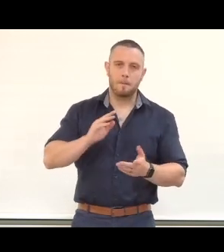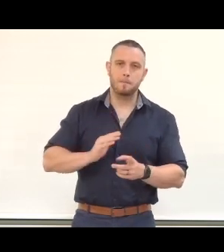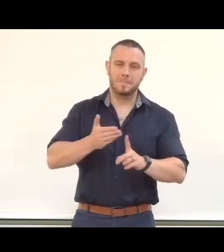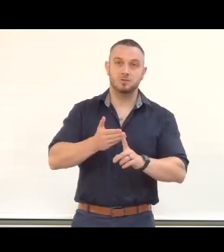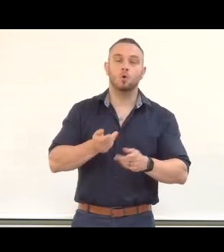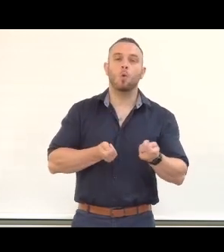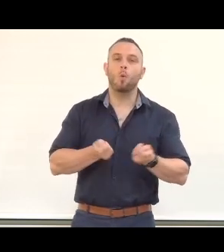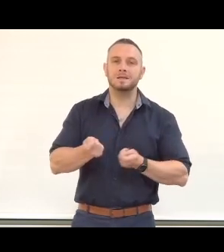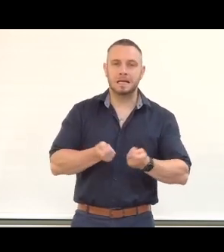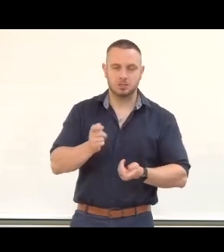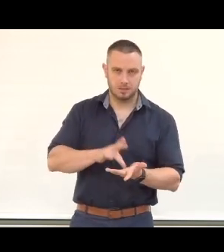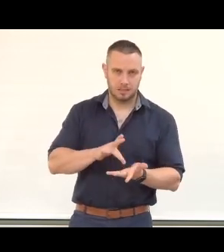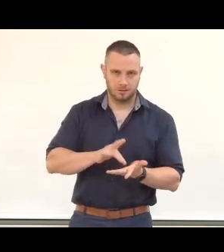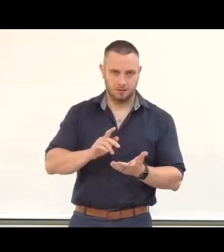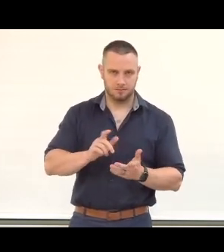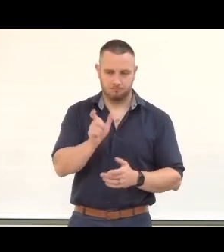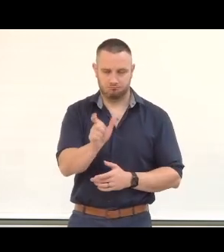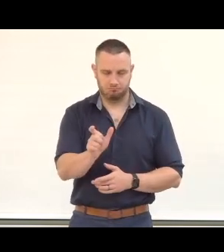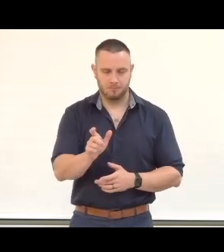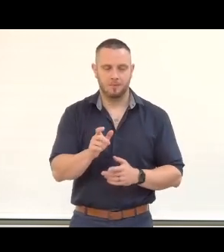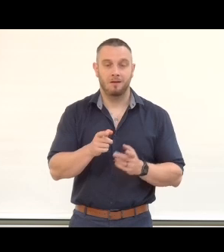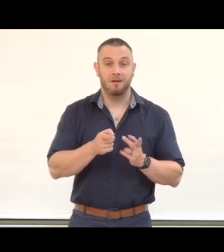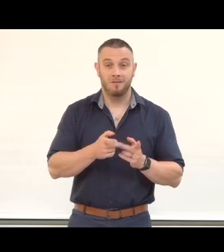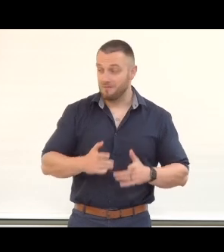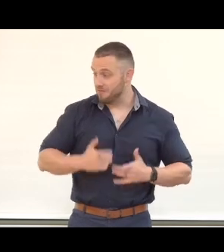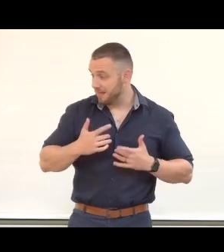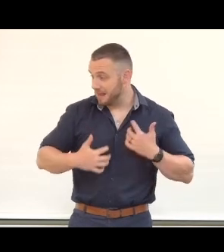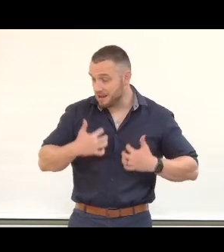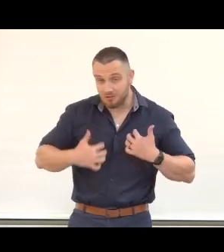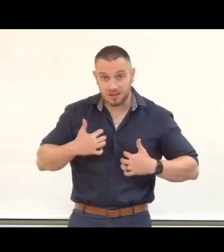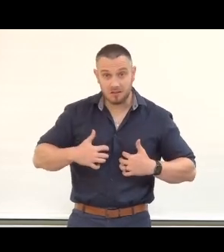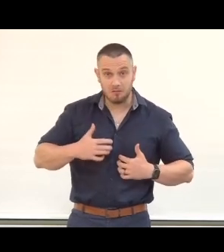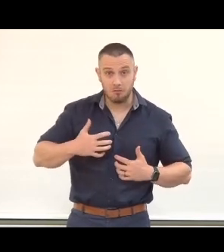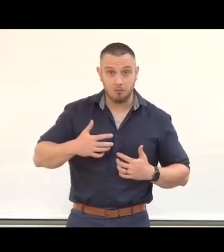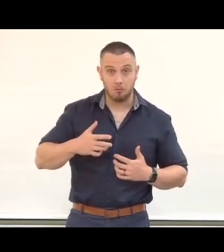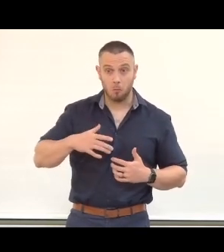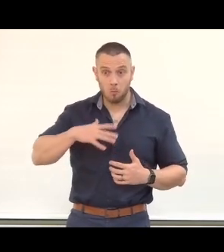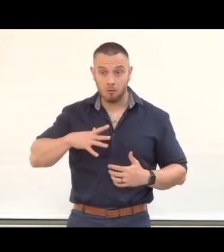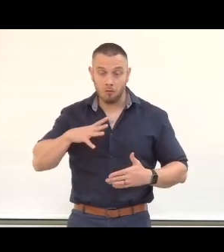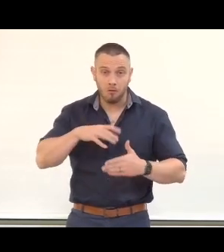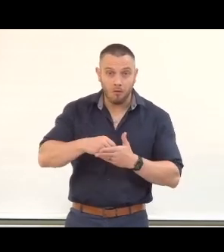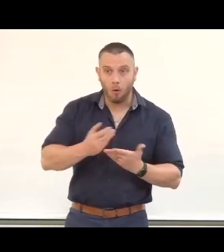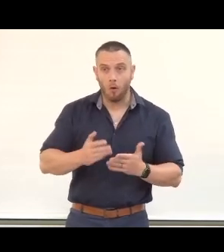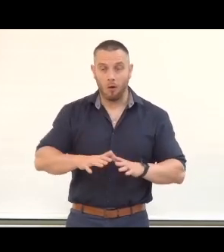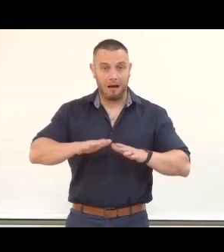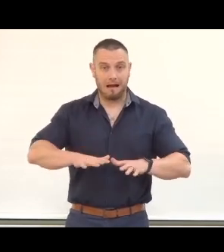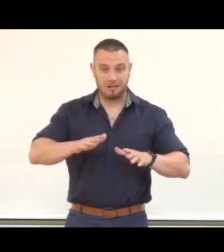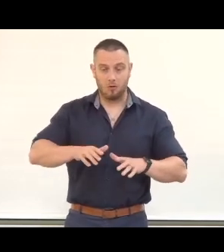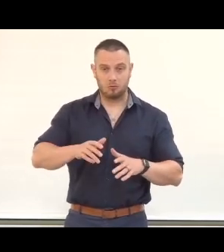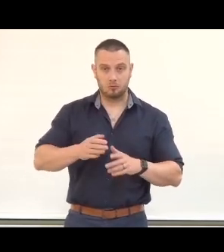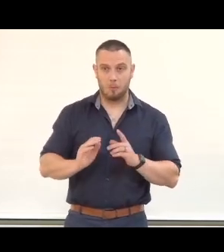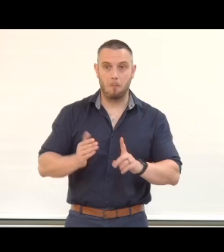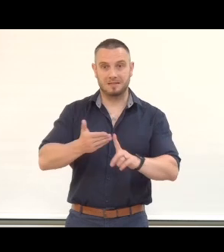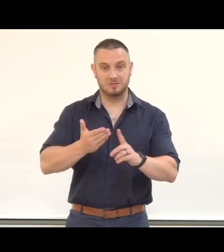Coordination Center. And if you're interested in joining us in mission operations or as one of the analog missions that